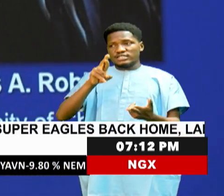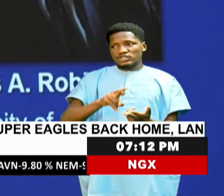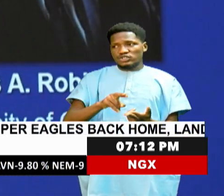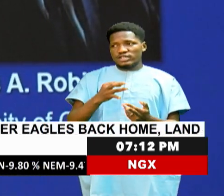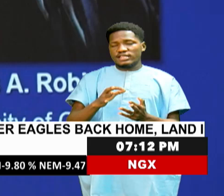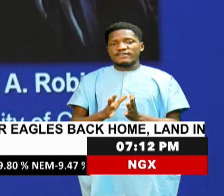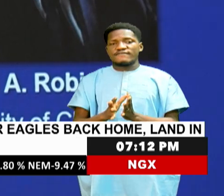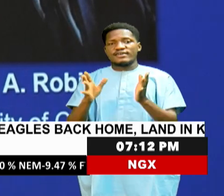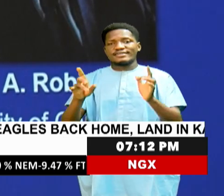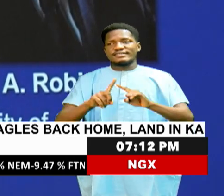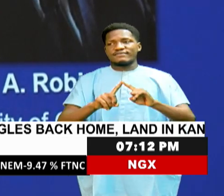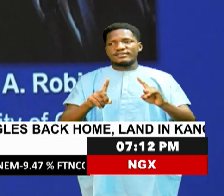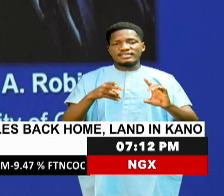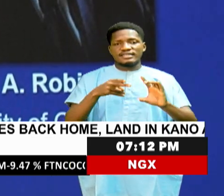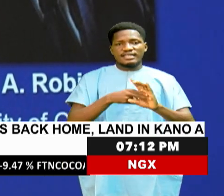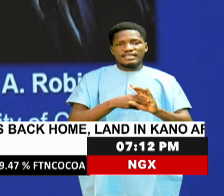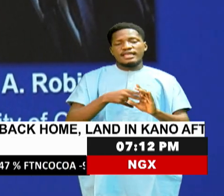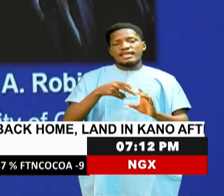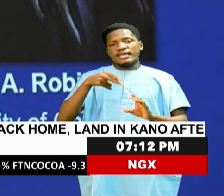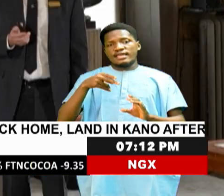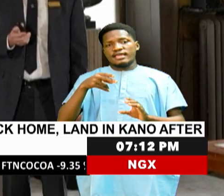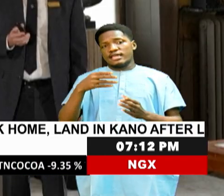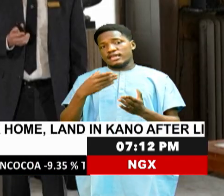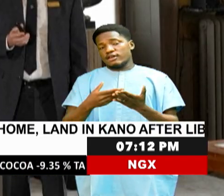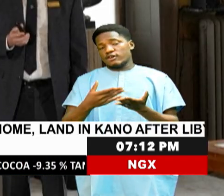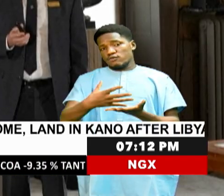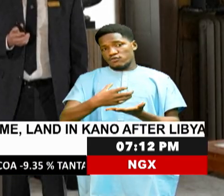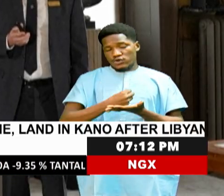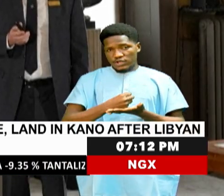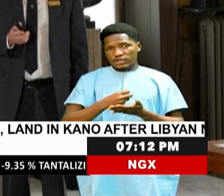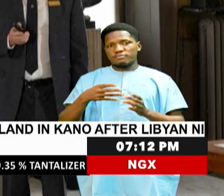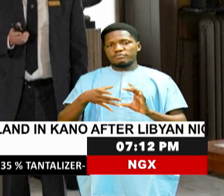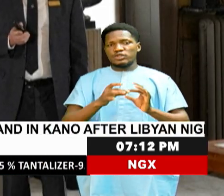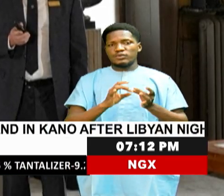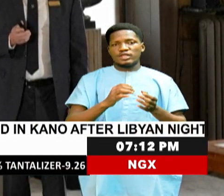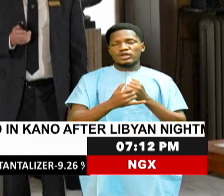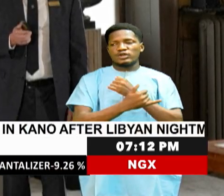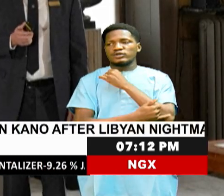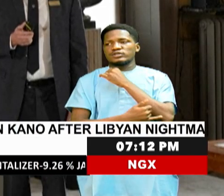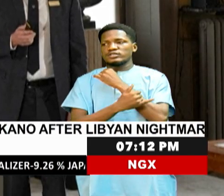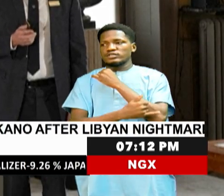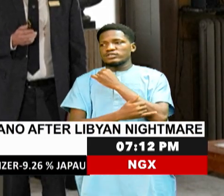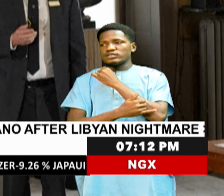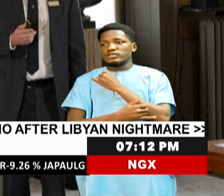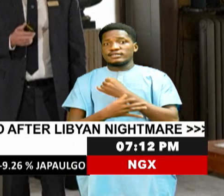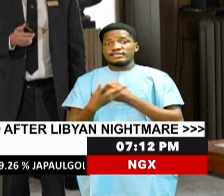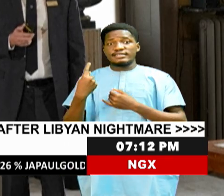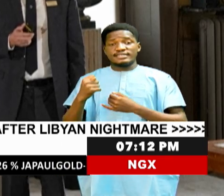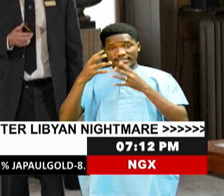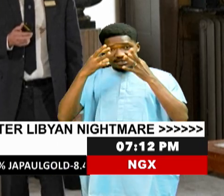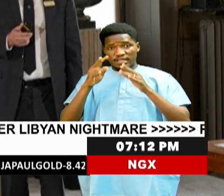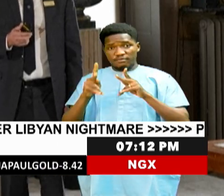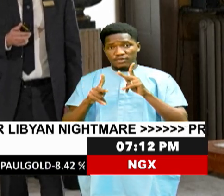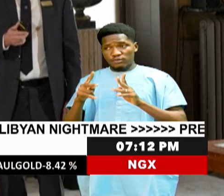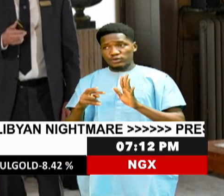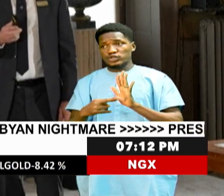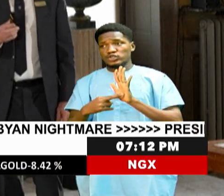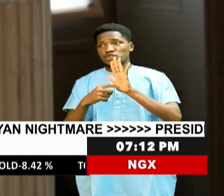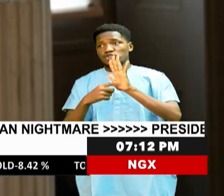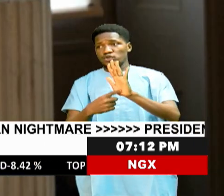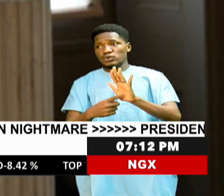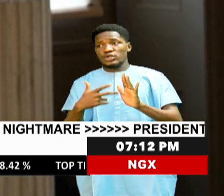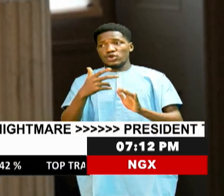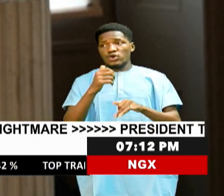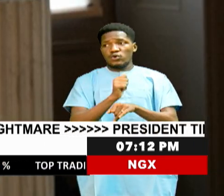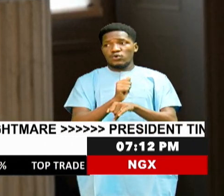vast differences in income between countries. The jury highlighted the trio's work in illuminating how political and